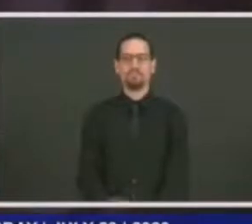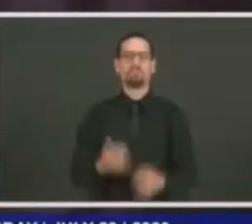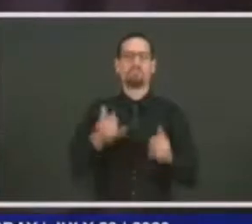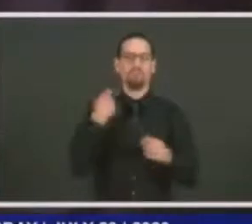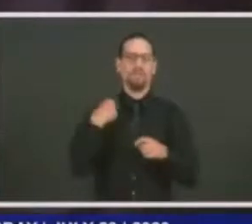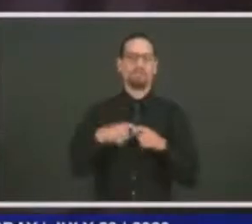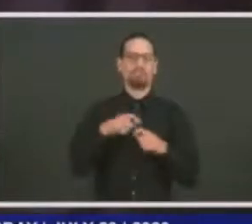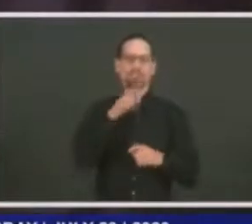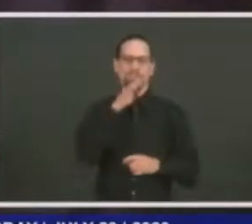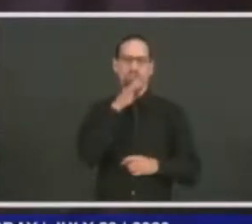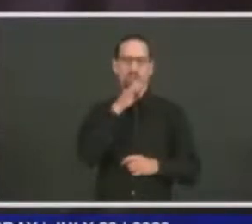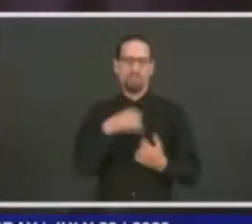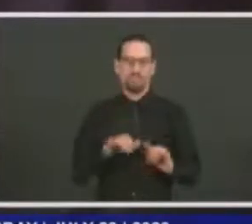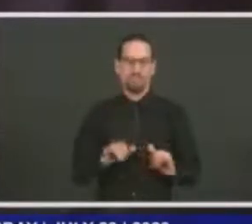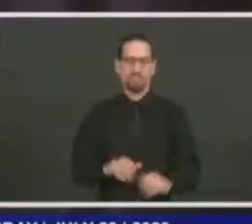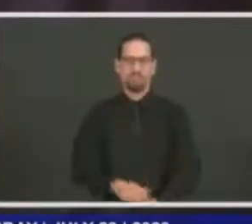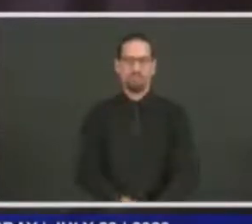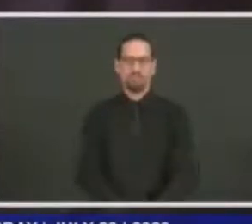niños seguros.